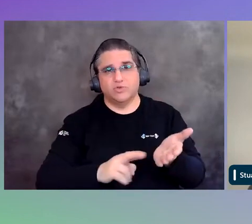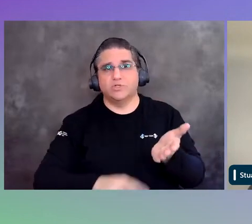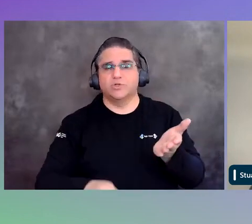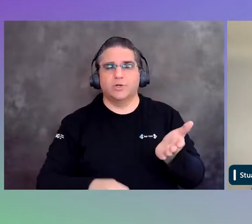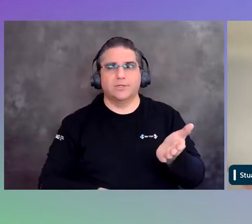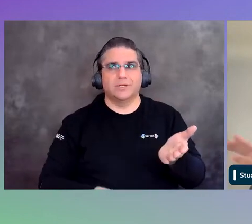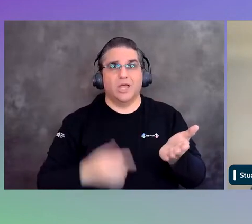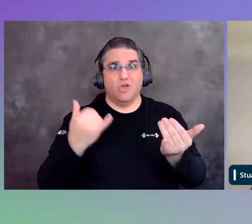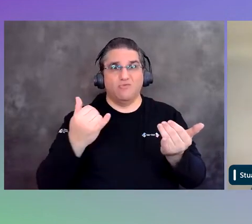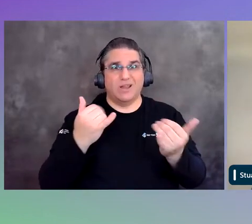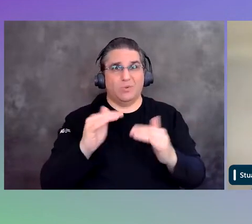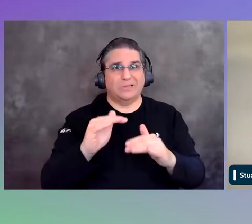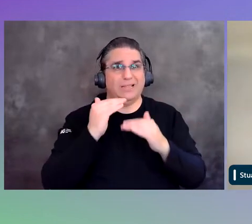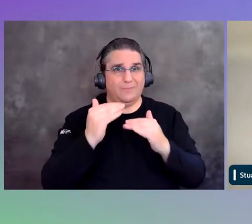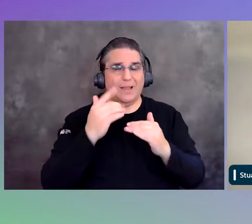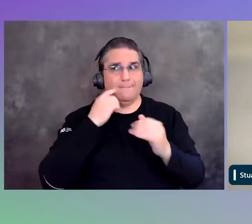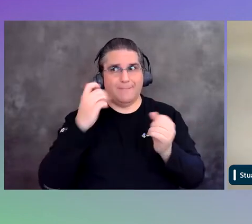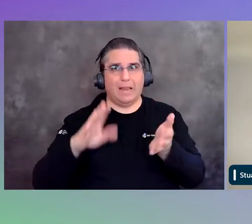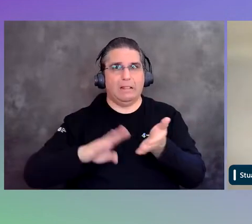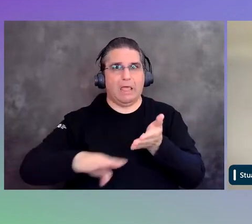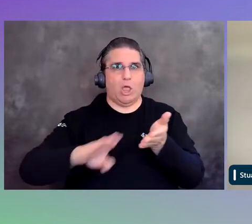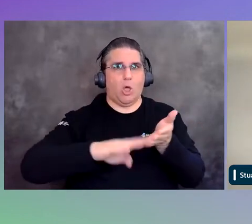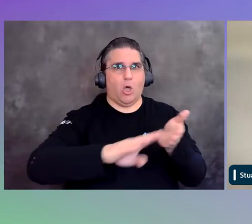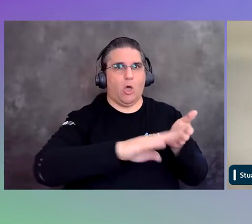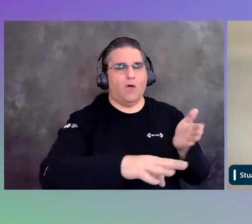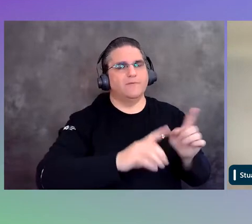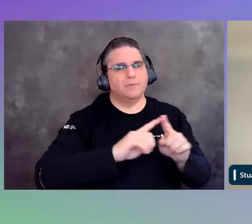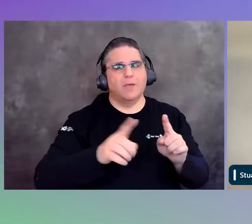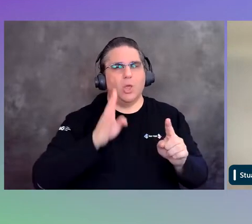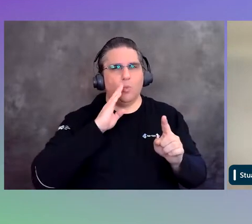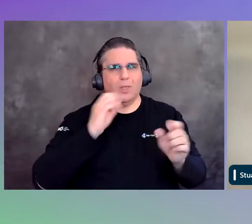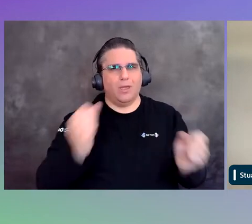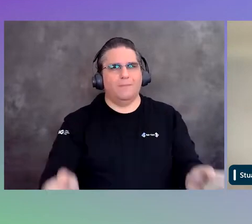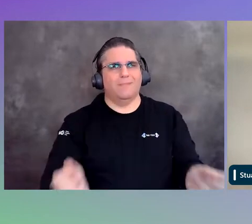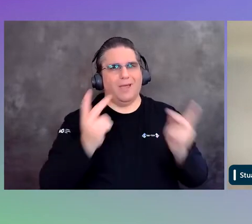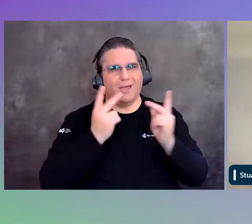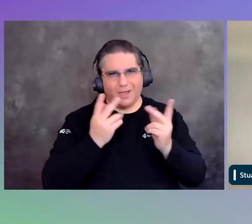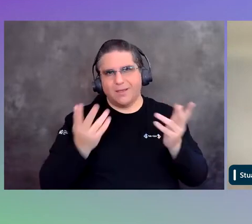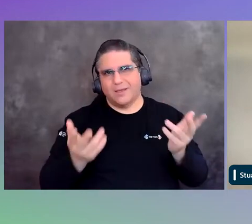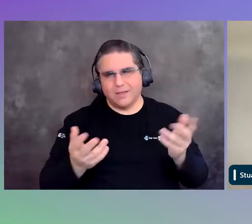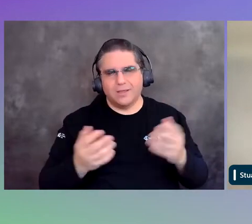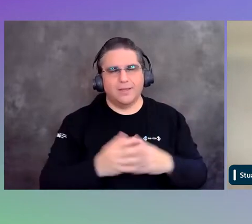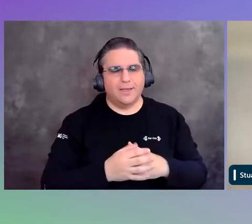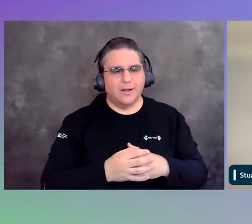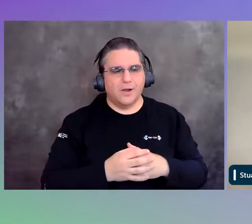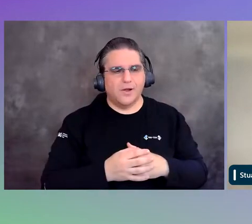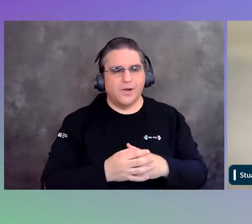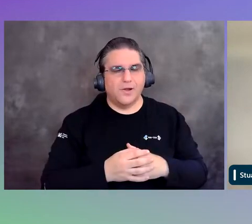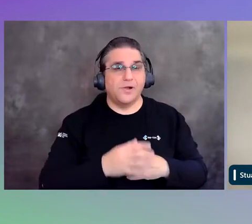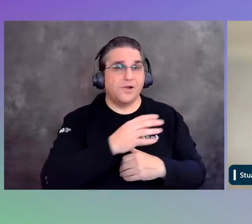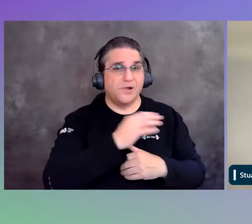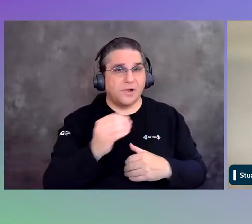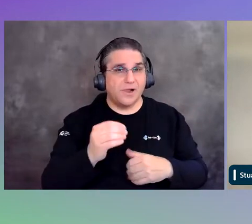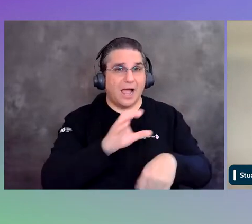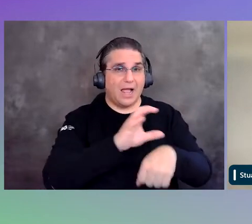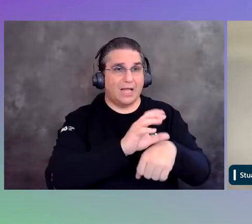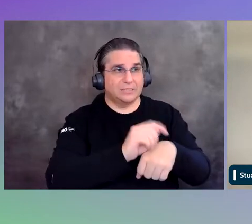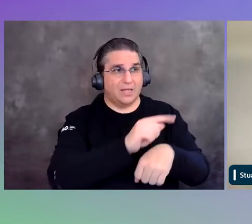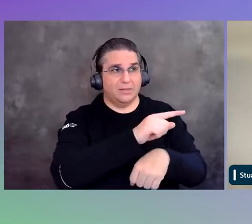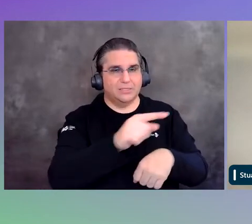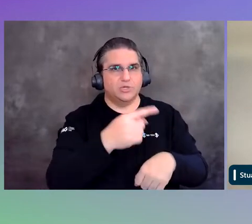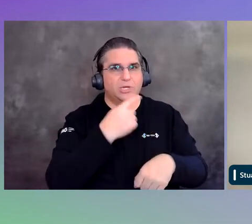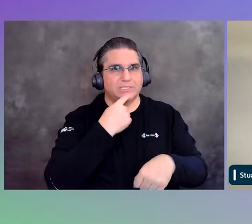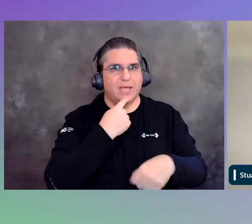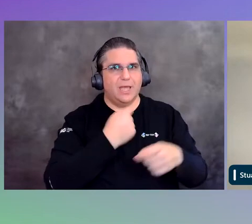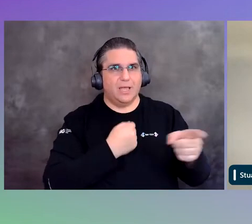terms of jobs. We're seeing a lot of layoffs, but that will recover. And we're also seeing, through consultancies that they're starting to